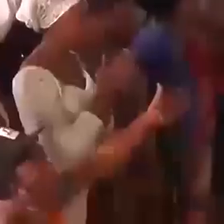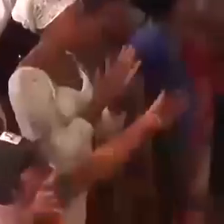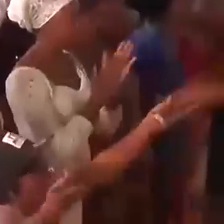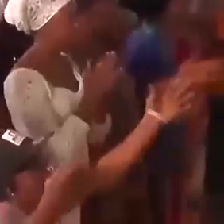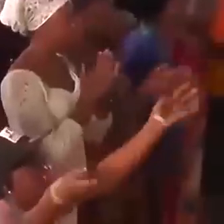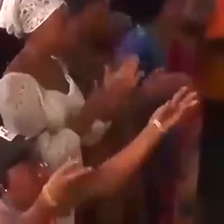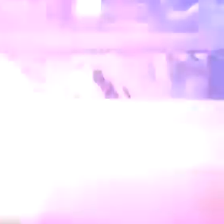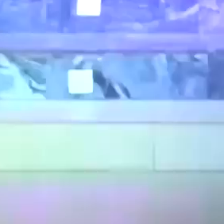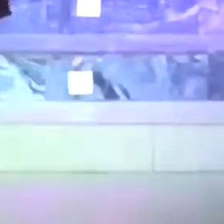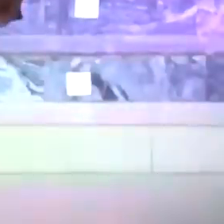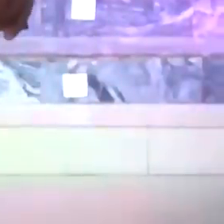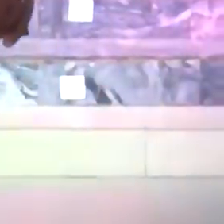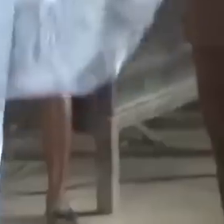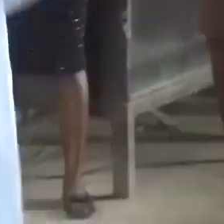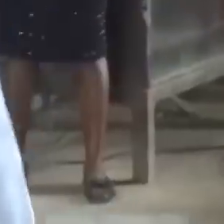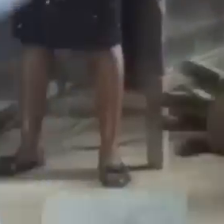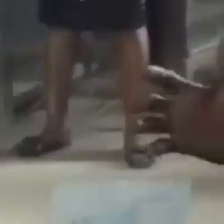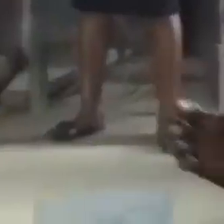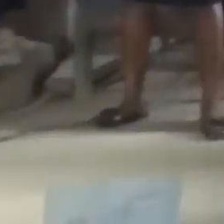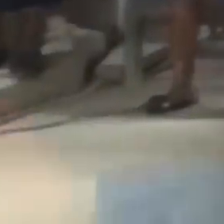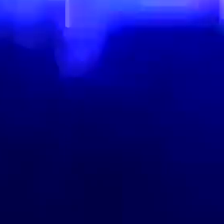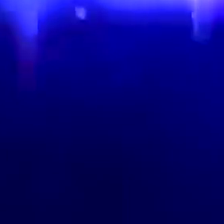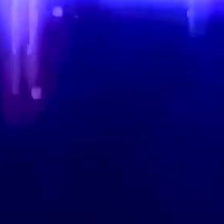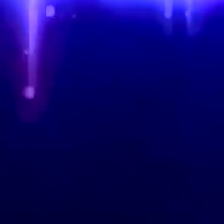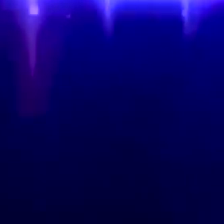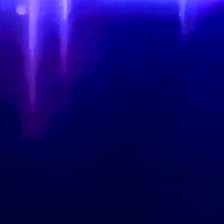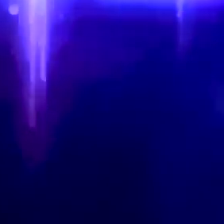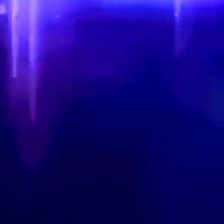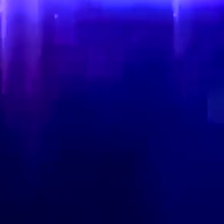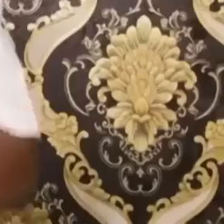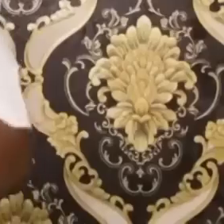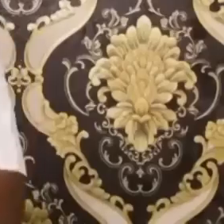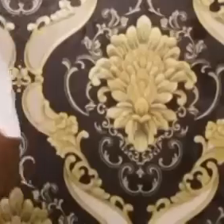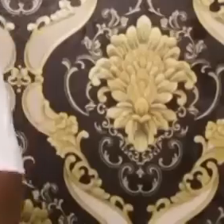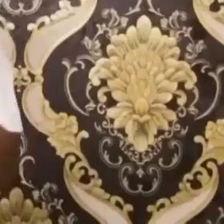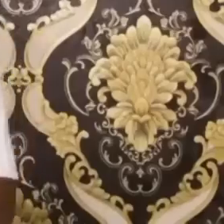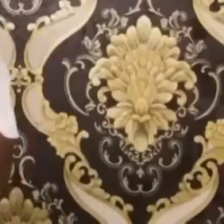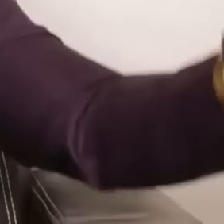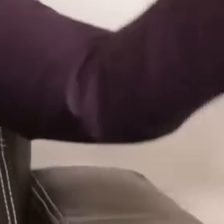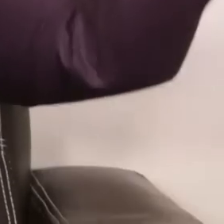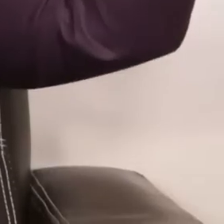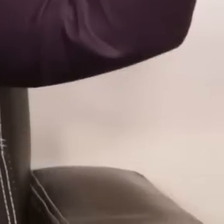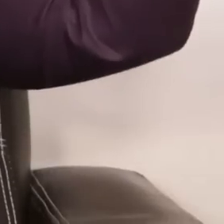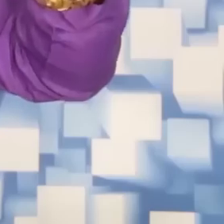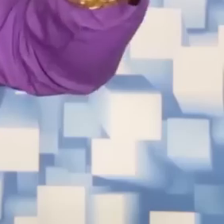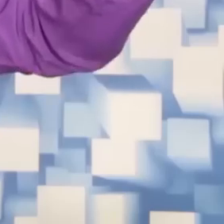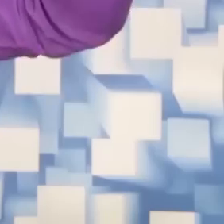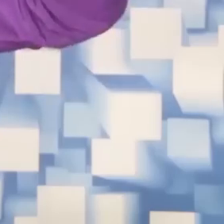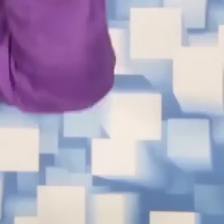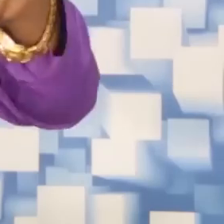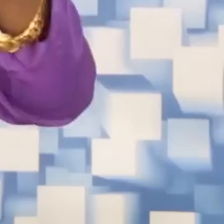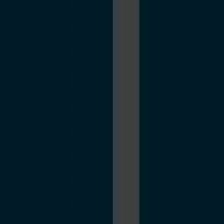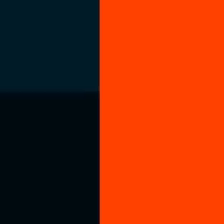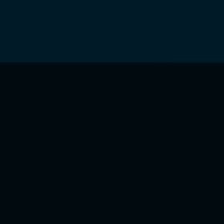Testify. Olorun ipe baba se bi oba adupe iri owuro. Adura ni kutu kutu owuro